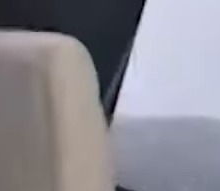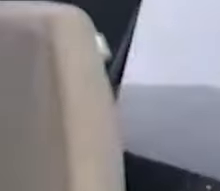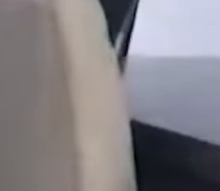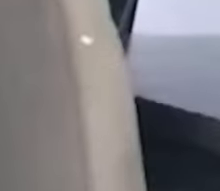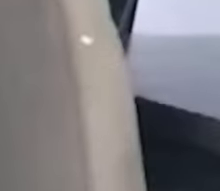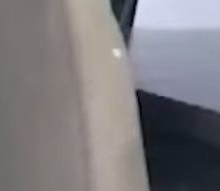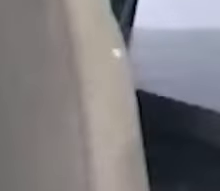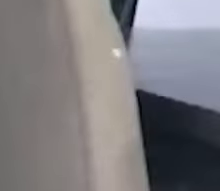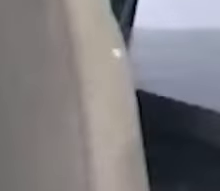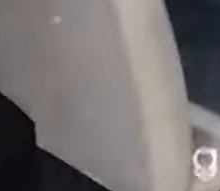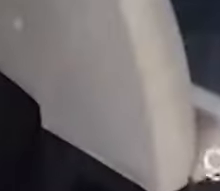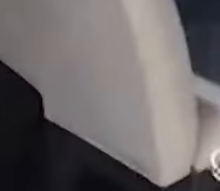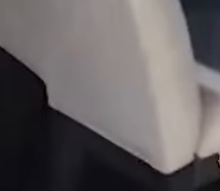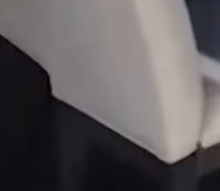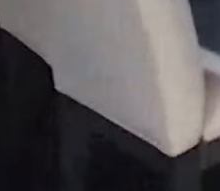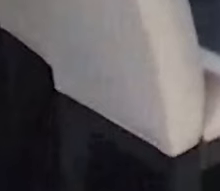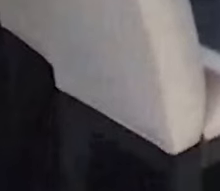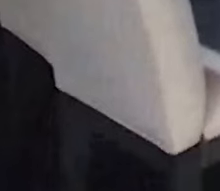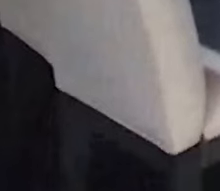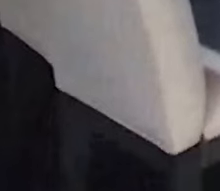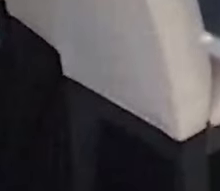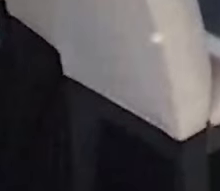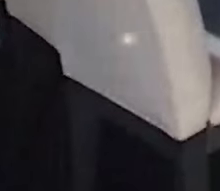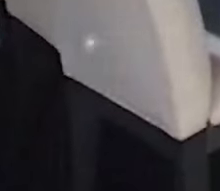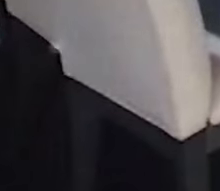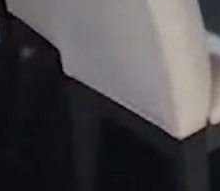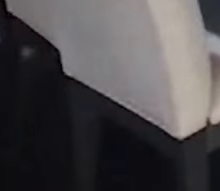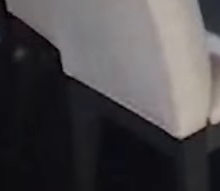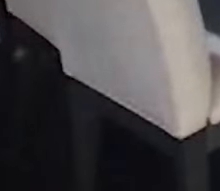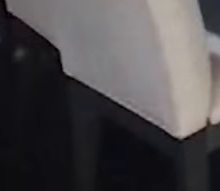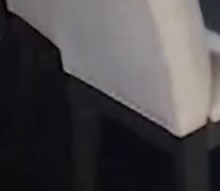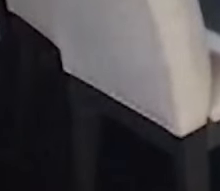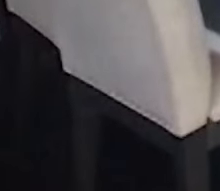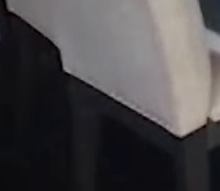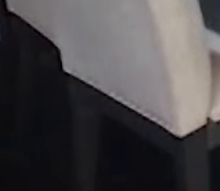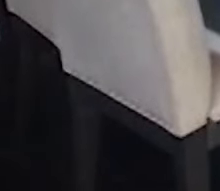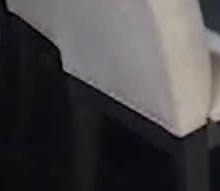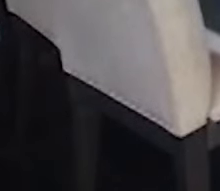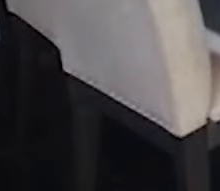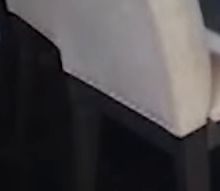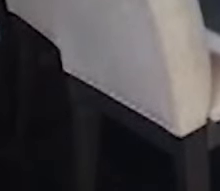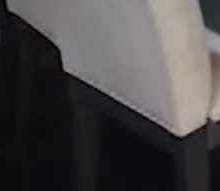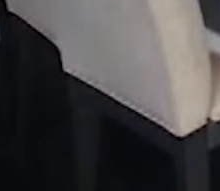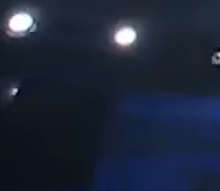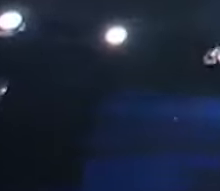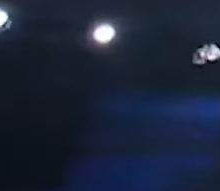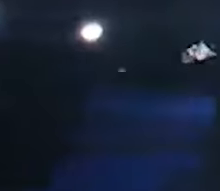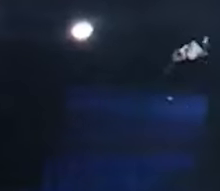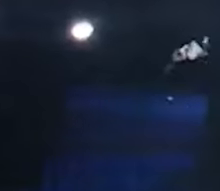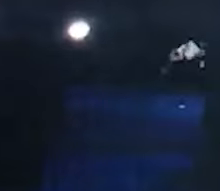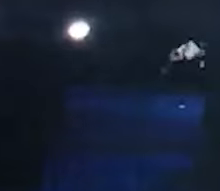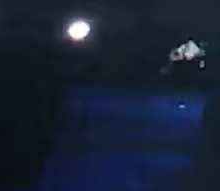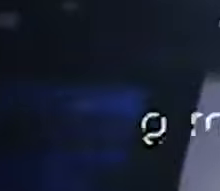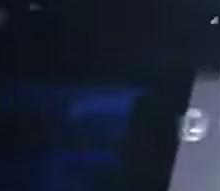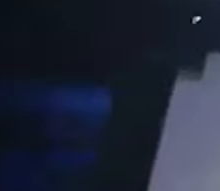Labs. Give us a call or WhatsApp or message us on our Instagram and Facebook pages at GM Labs TT.